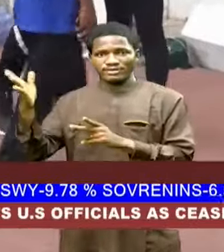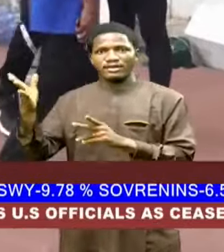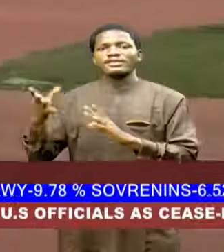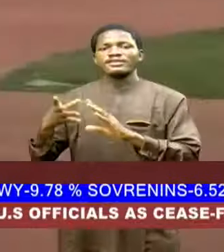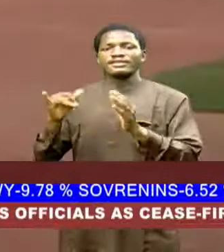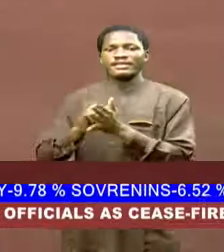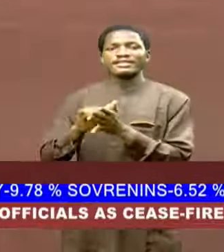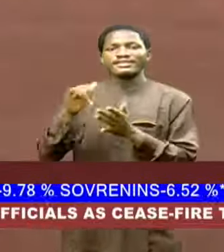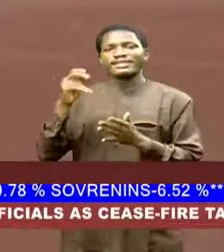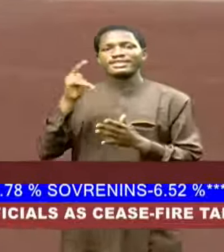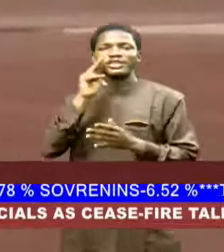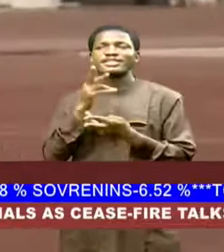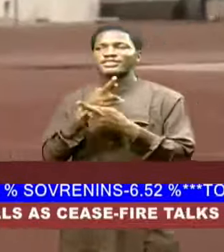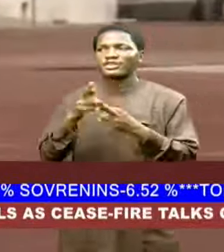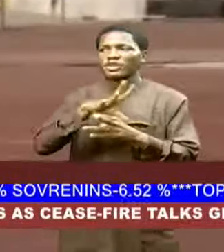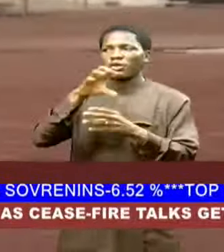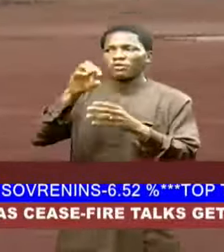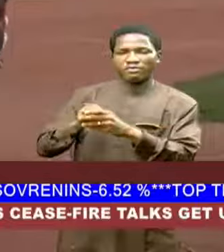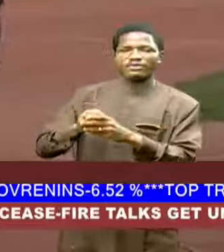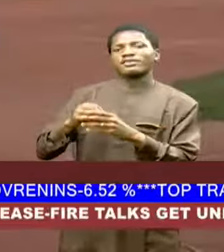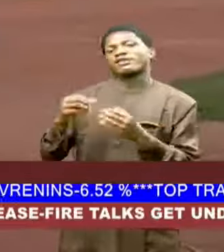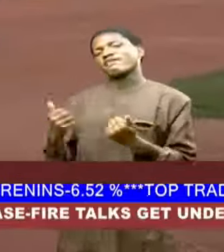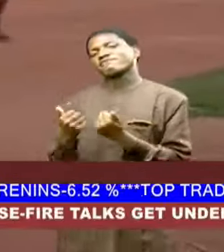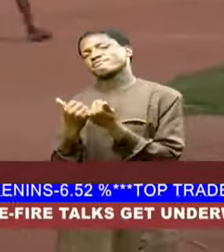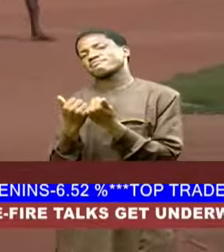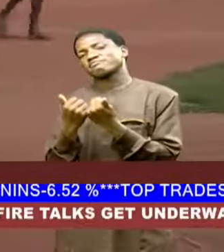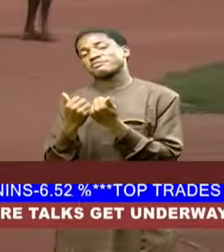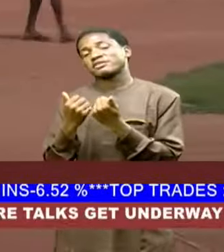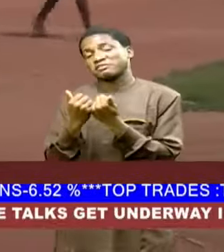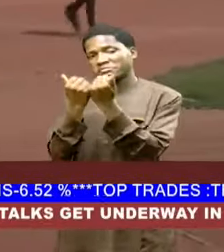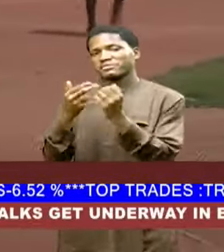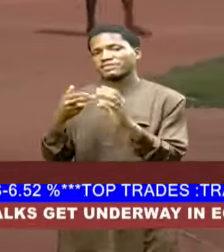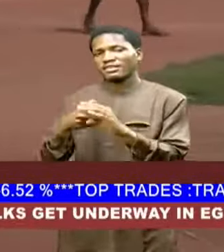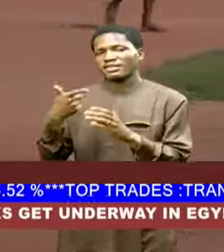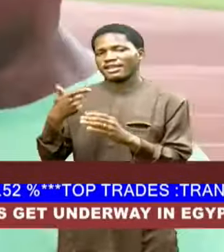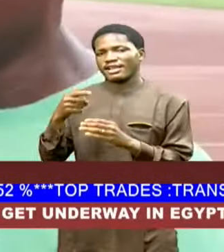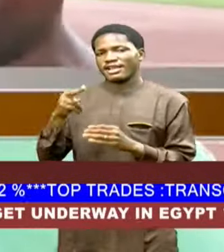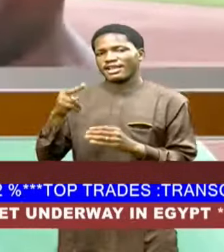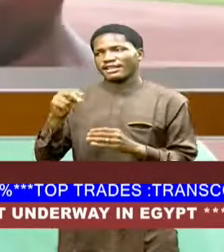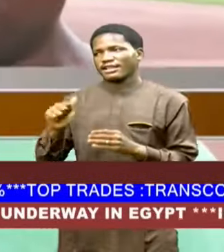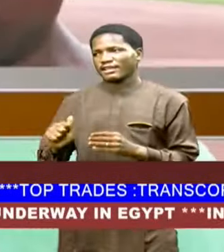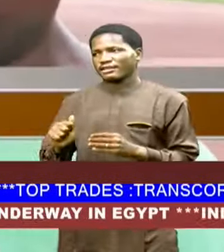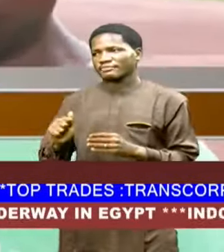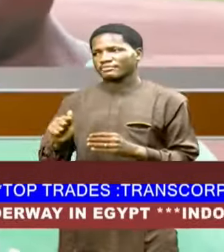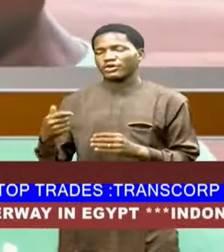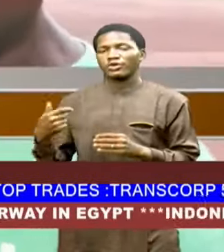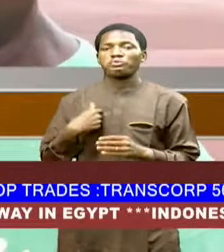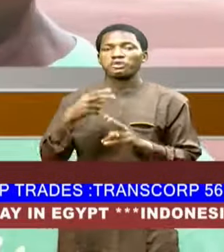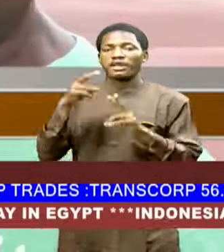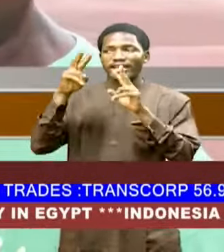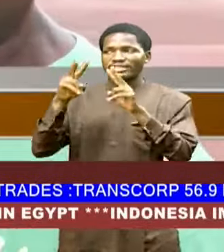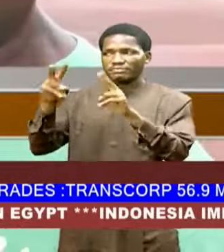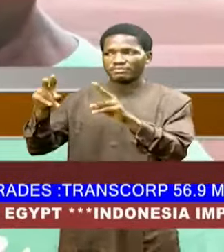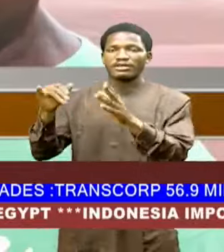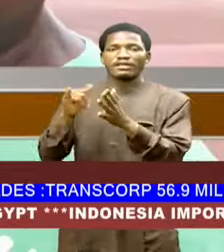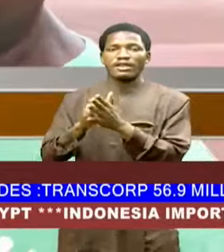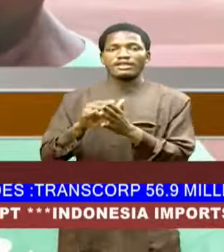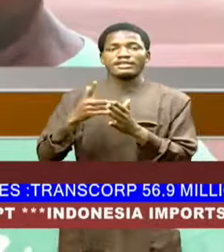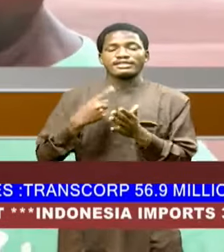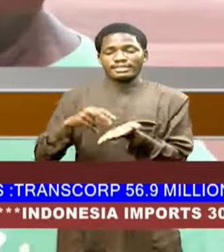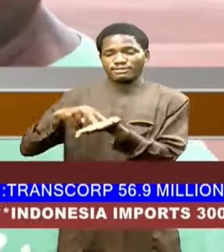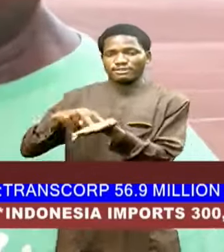expressed this assurance during the training session at the Moshood Abiola National Stadium in Abuja. We expected the usual, our stronghold, which is the sprints, jumps,